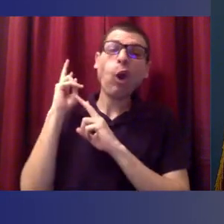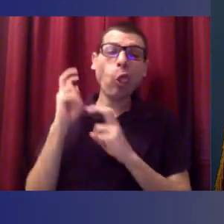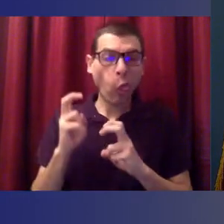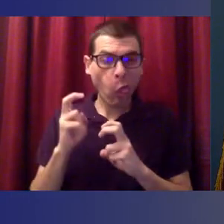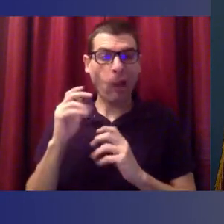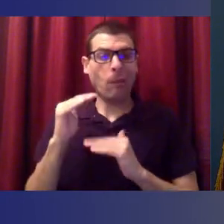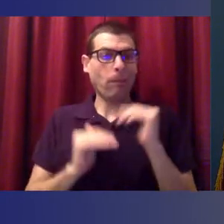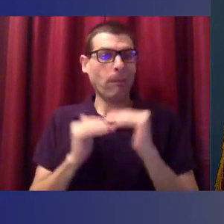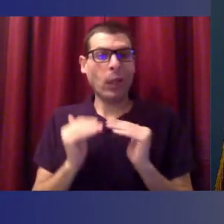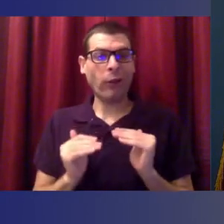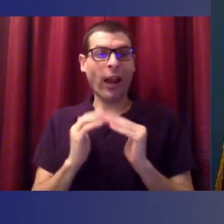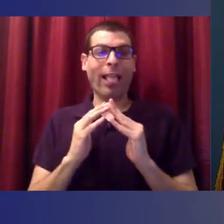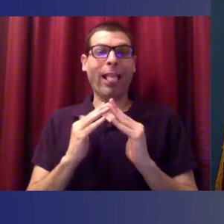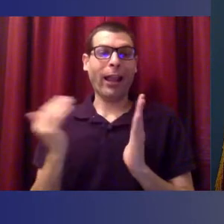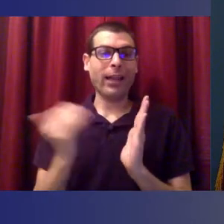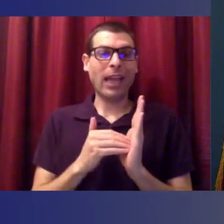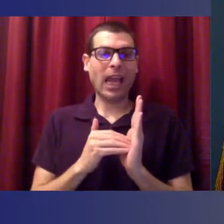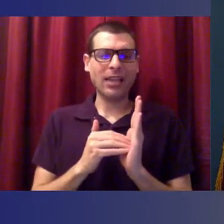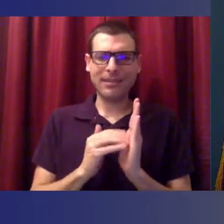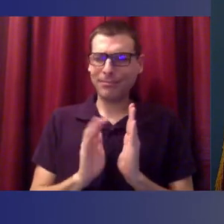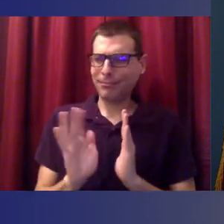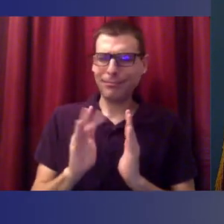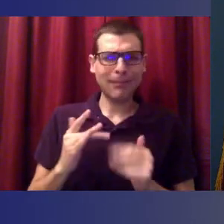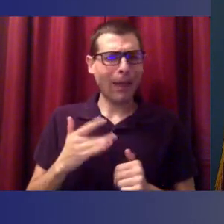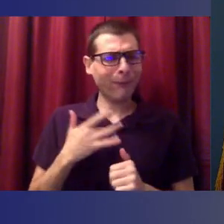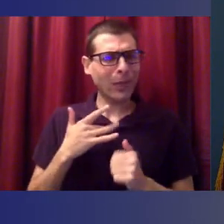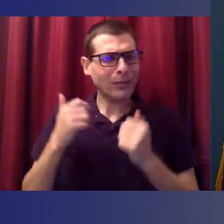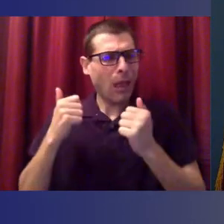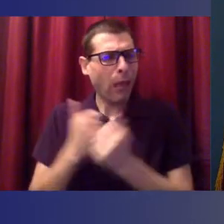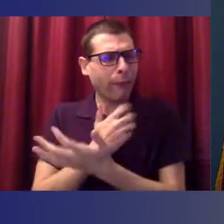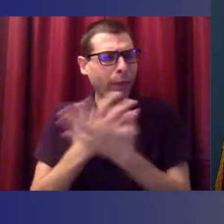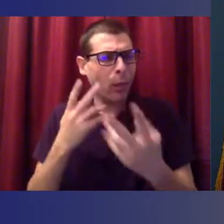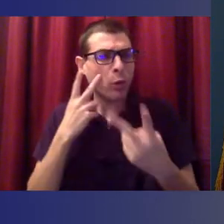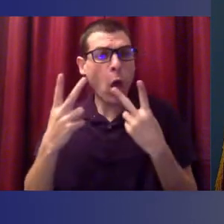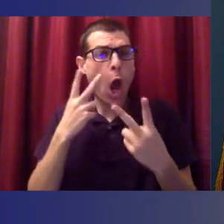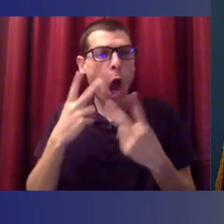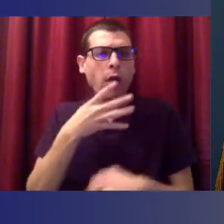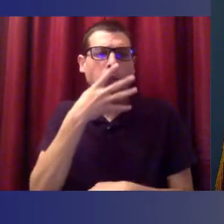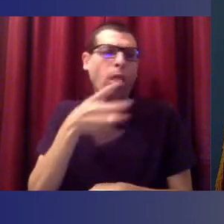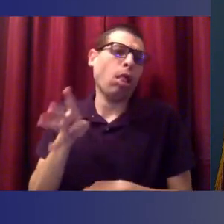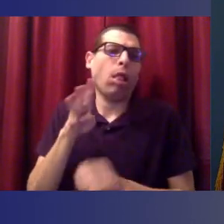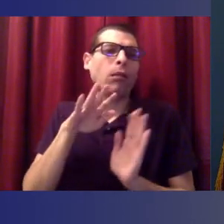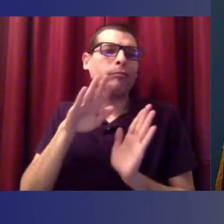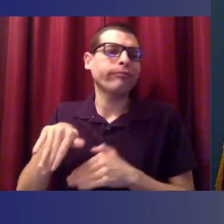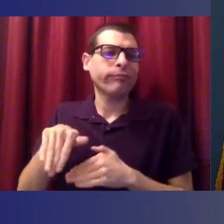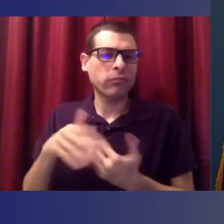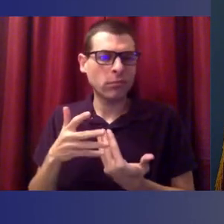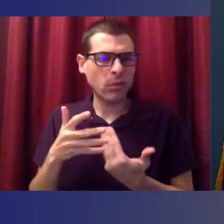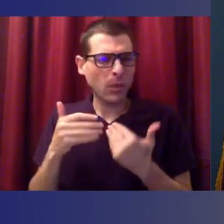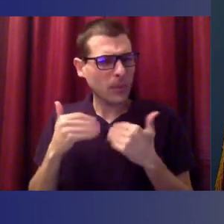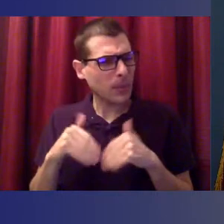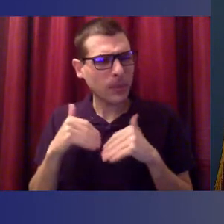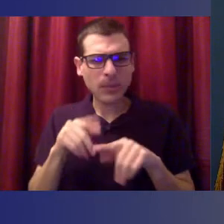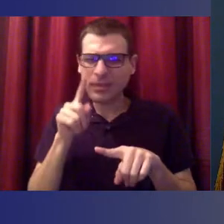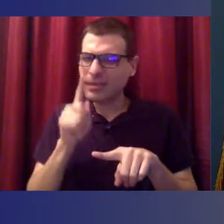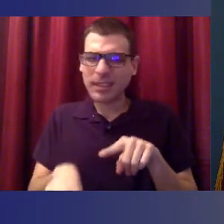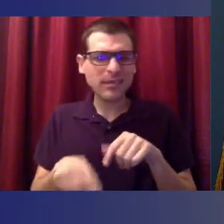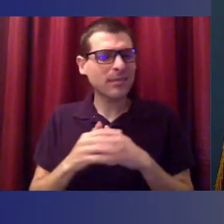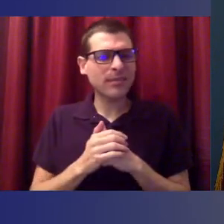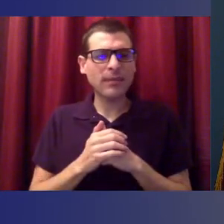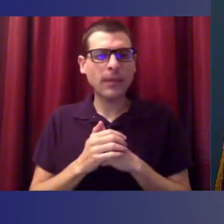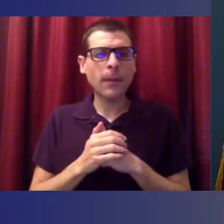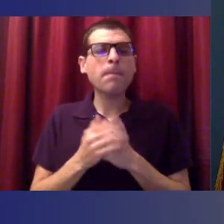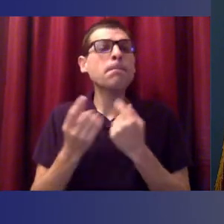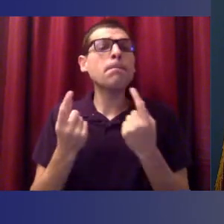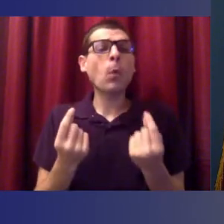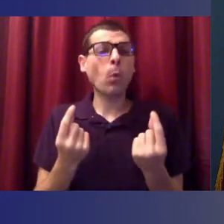be to deny the unforgettable sights, sounds, and lessons we've gathered in this past year. Instead, we